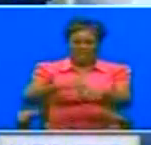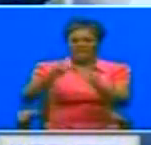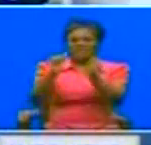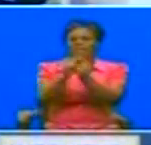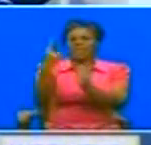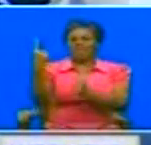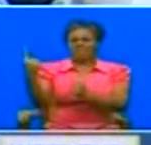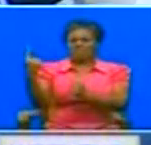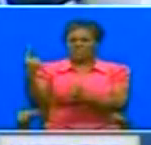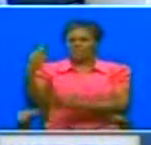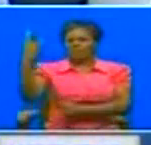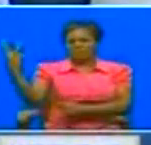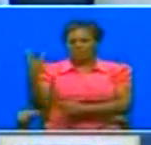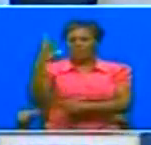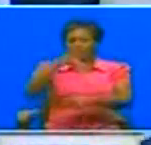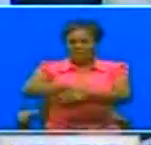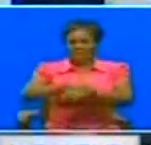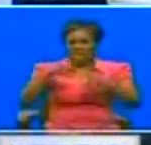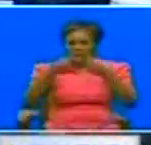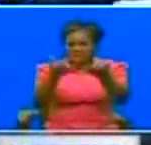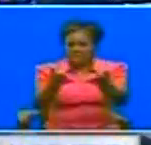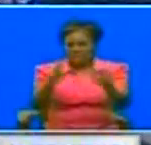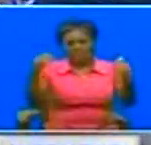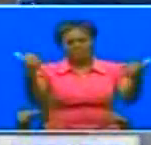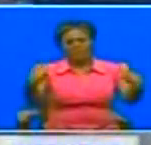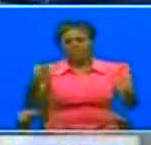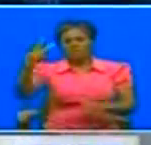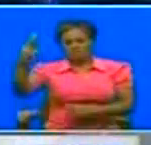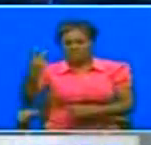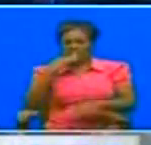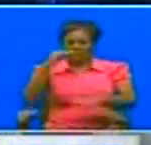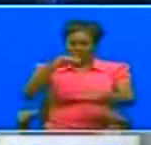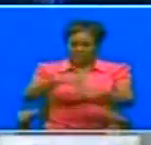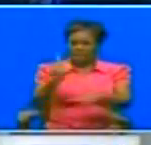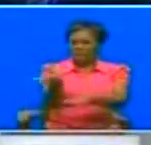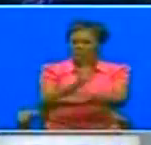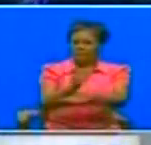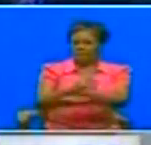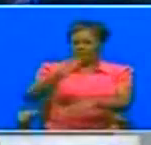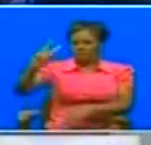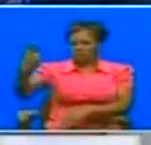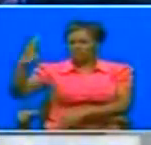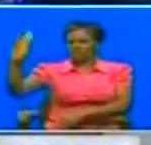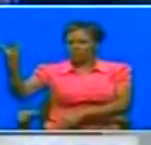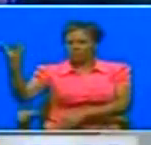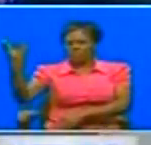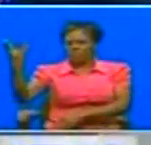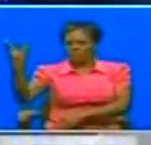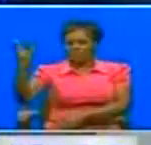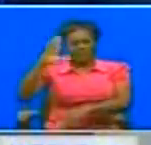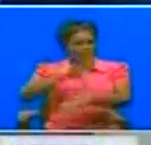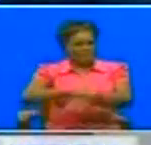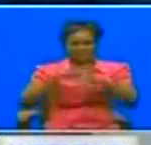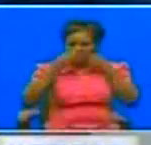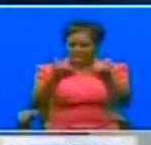of March. We've never received a response to it. Our second letter to him was on the 24th of March. We never